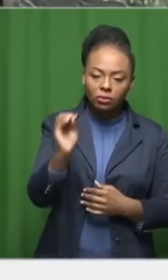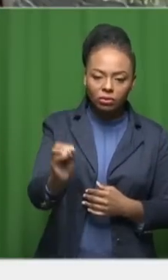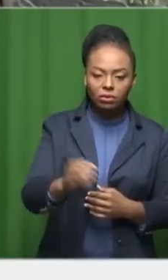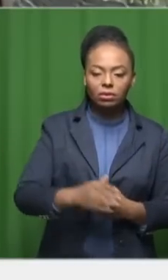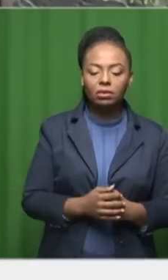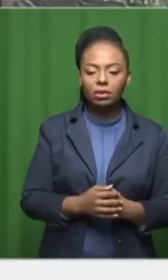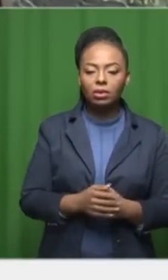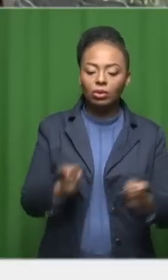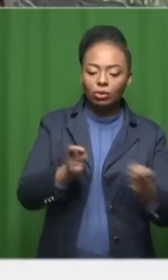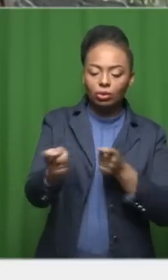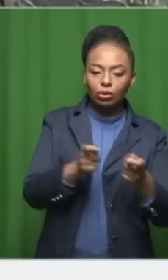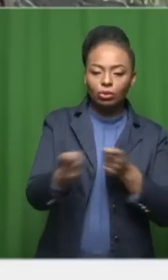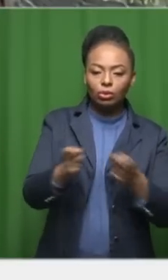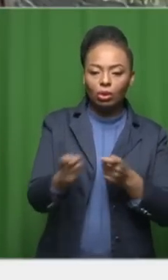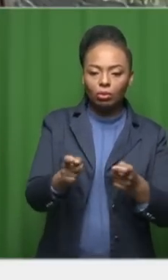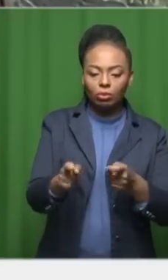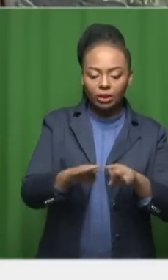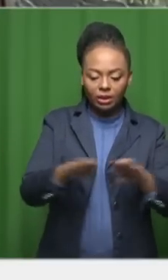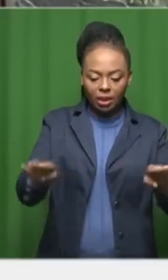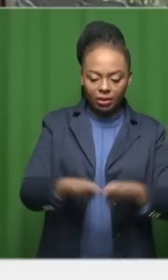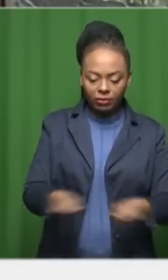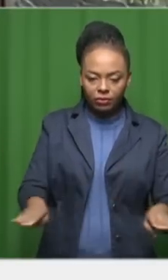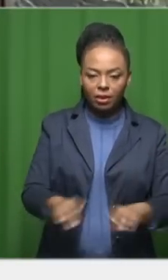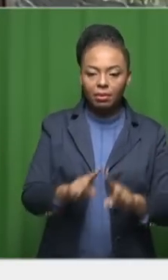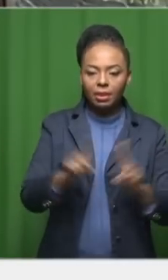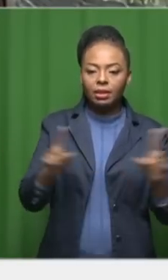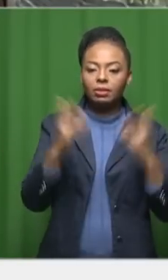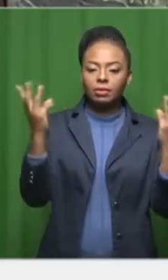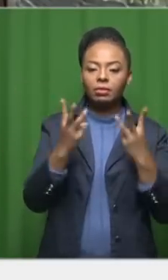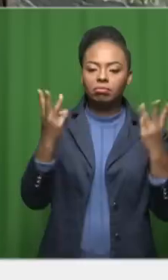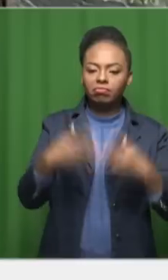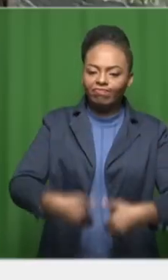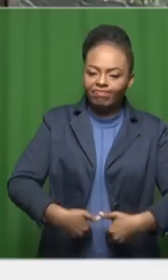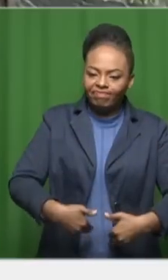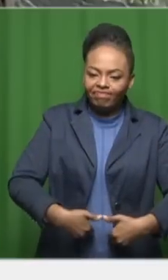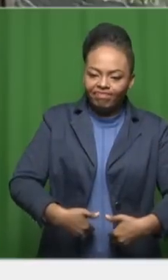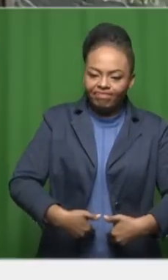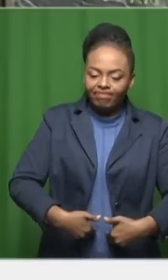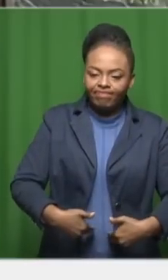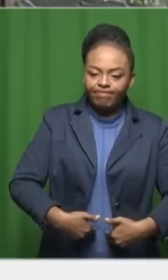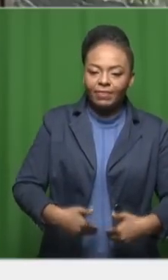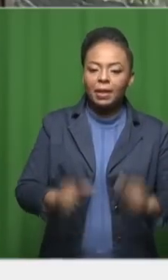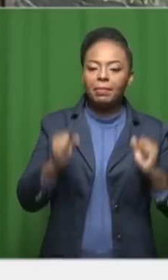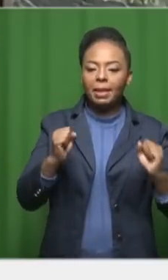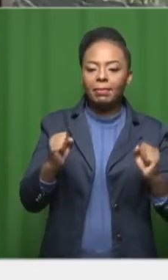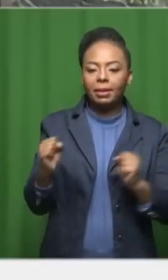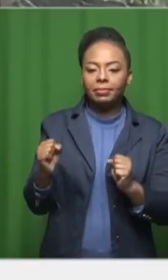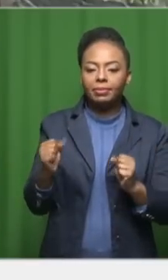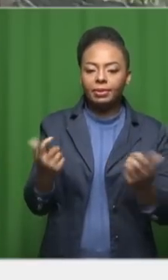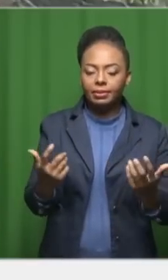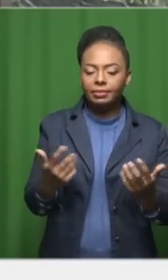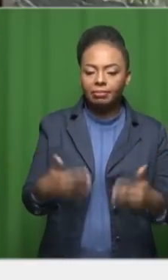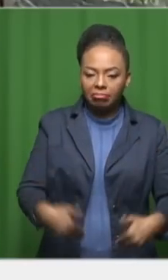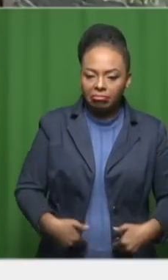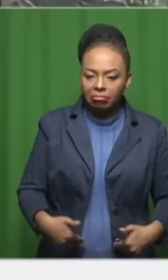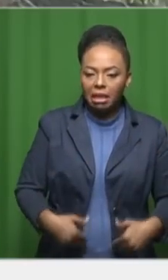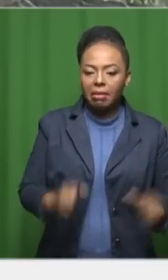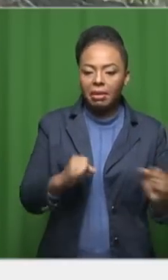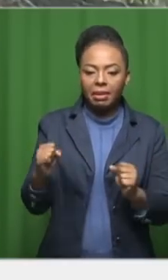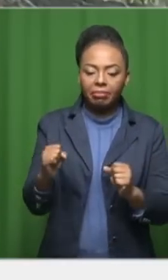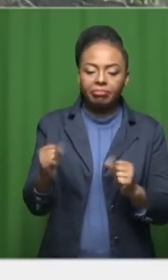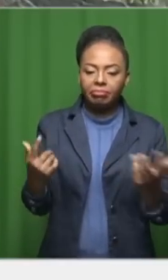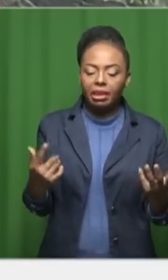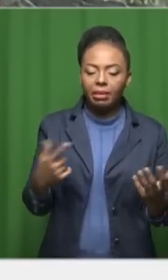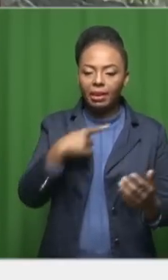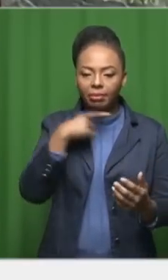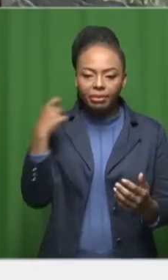shop shelves, but people are still going hungry. And some of the reasons for that would be that people either